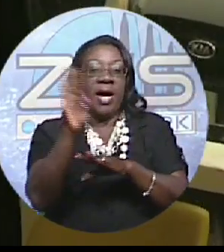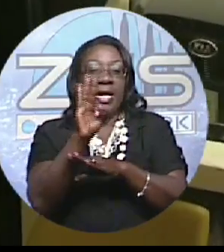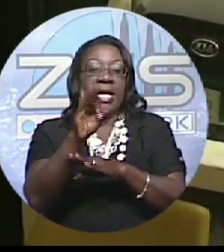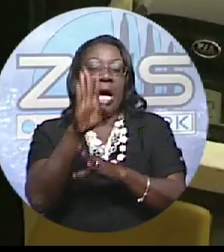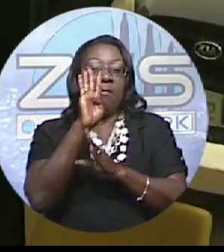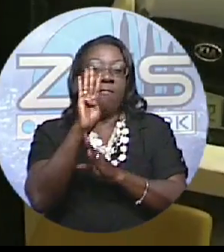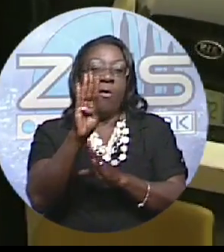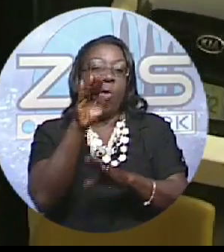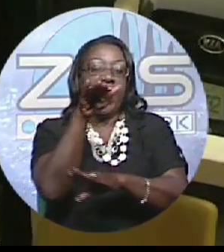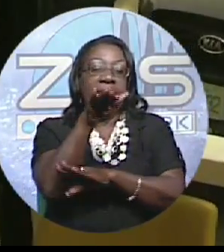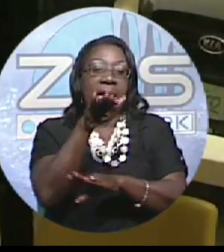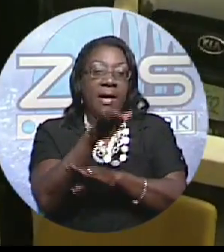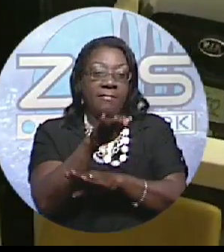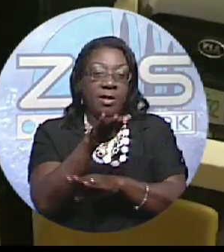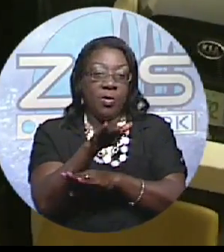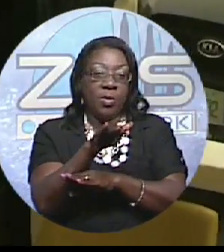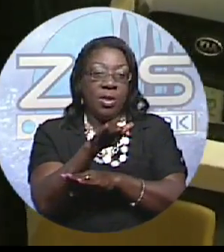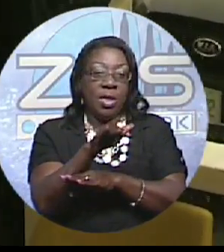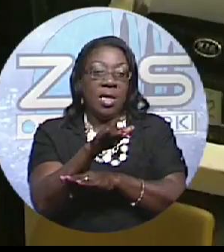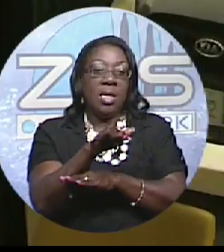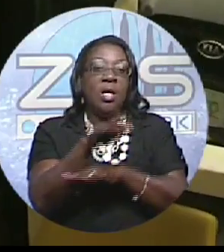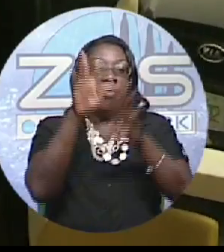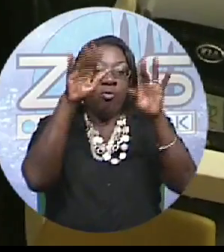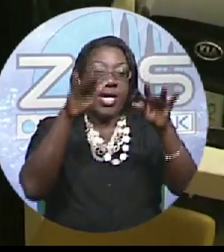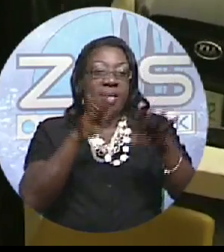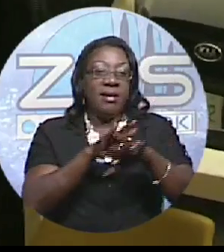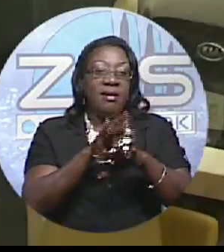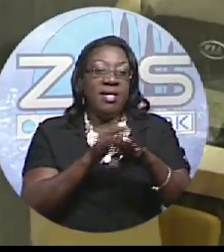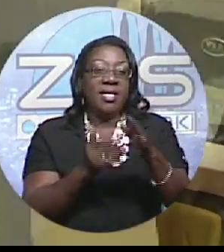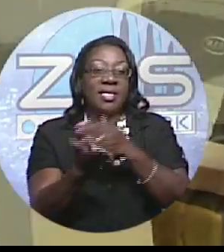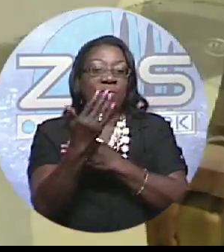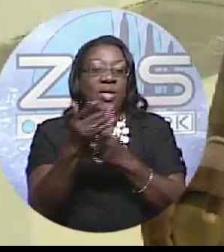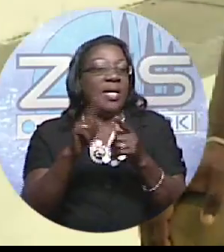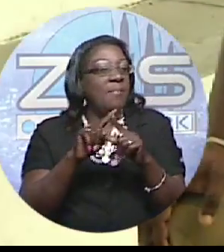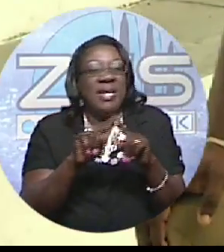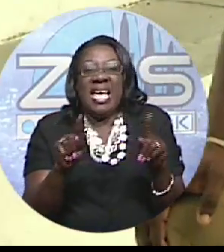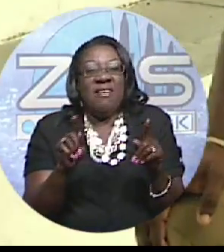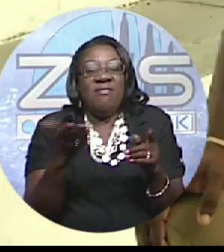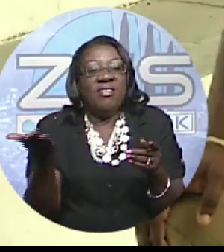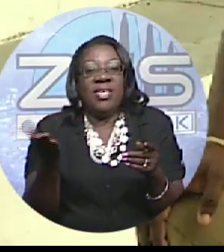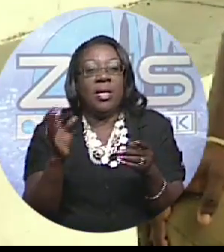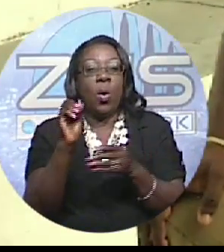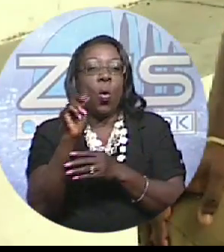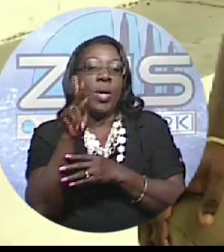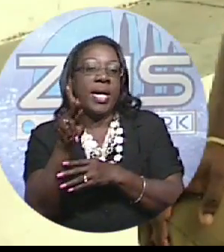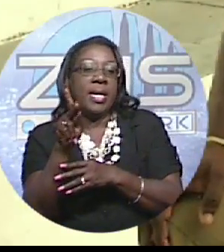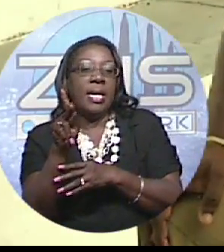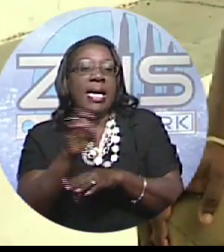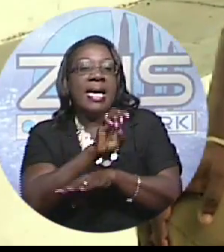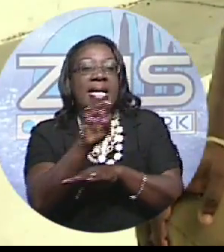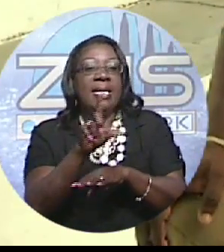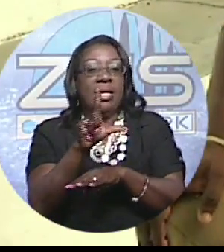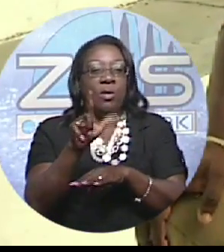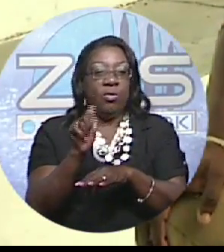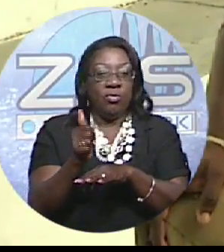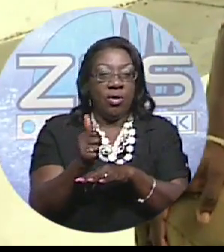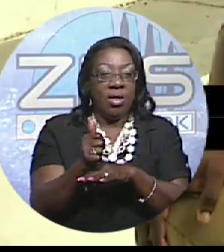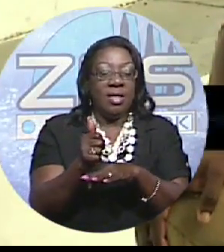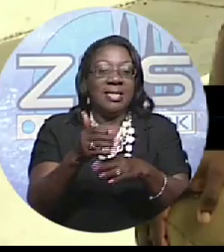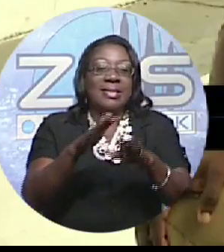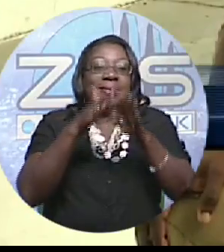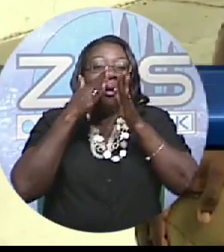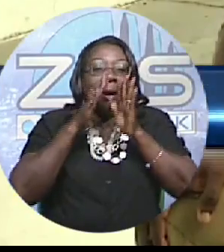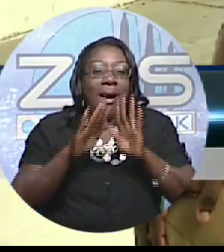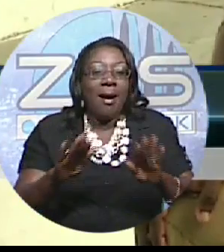morning showers, however, in Governor's Harbor, but everything was okay. In Governor's Harbor, Eleuthera, where the saying is, the calm before